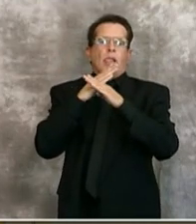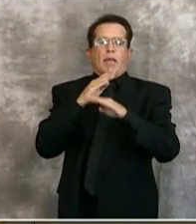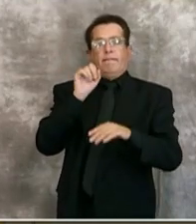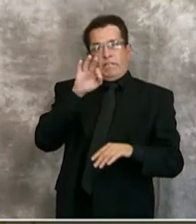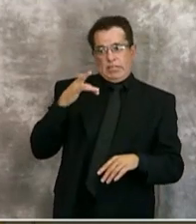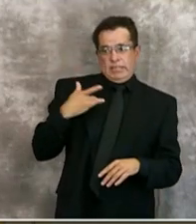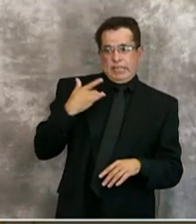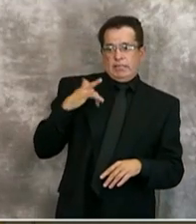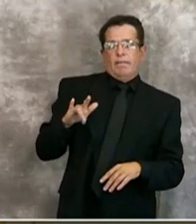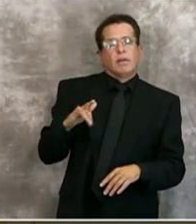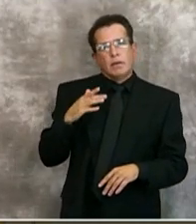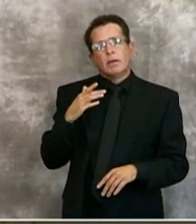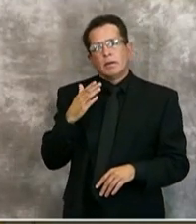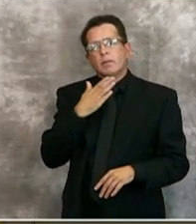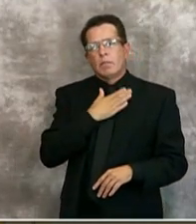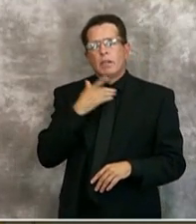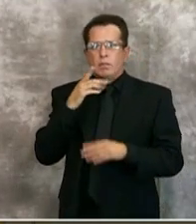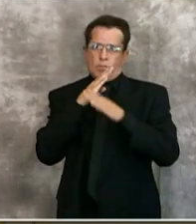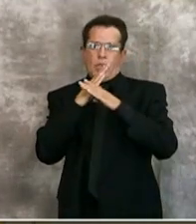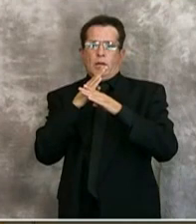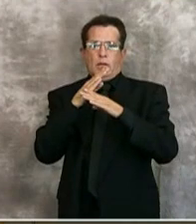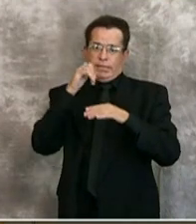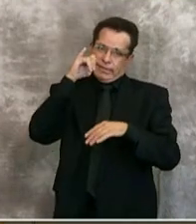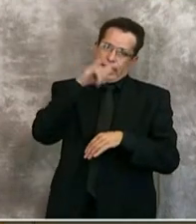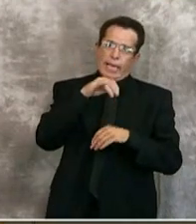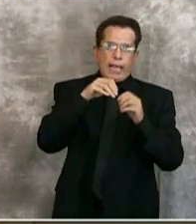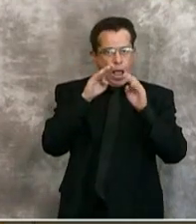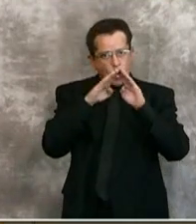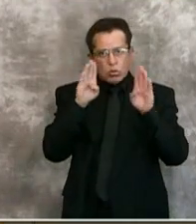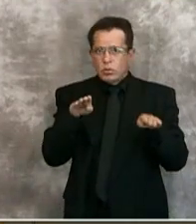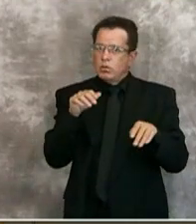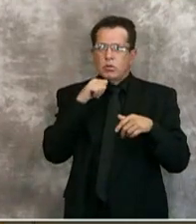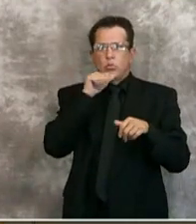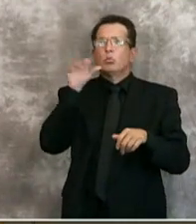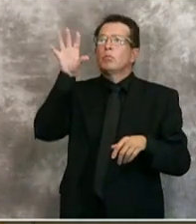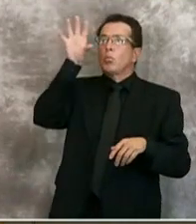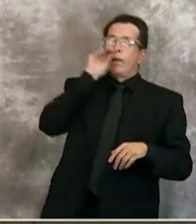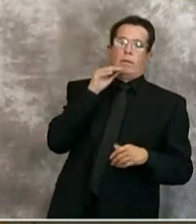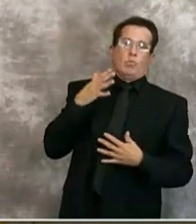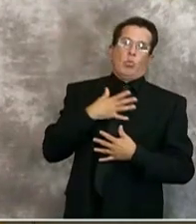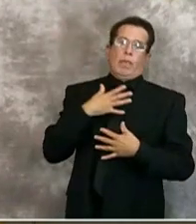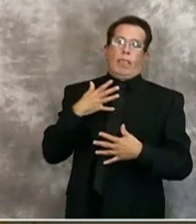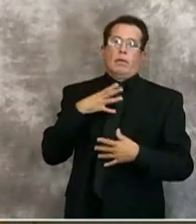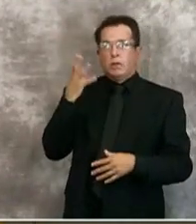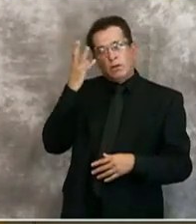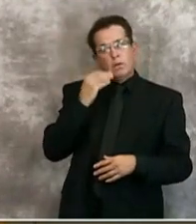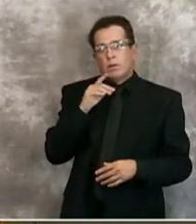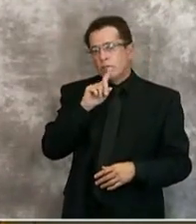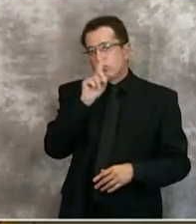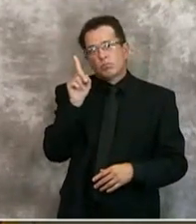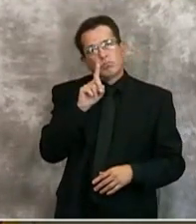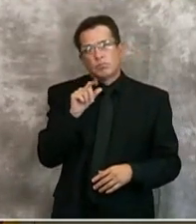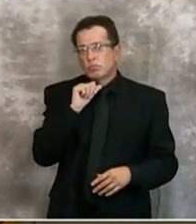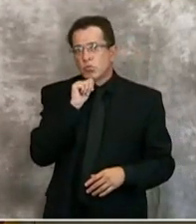was that the whole question? So stay indoors and relax. So.